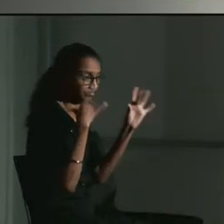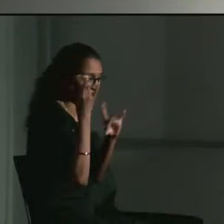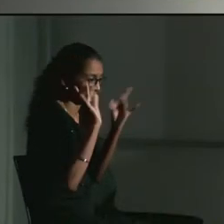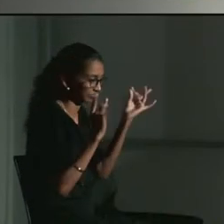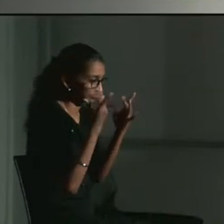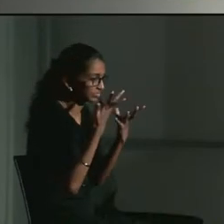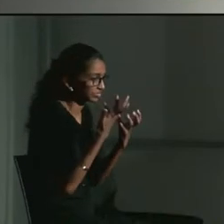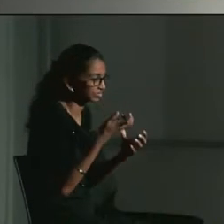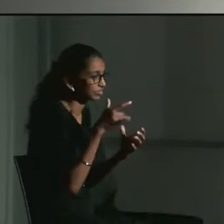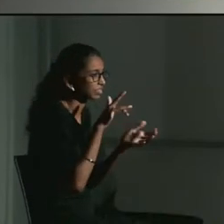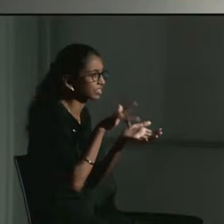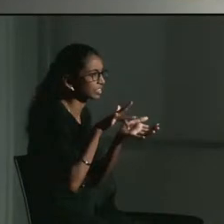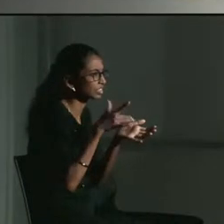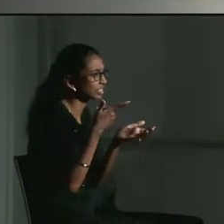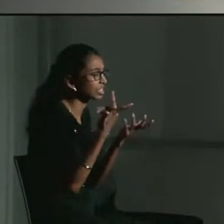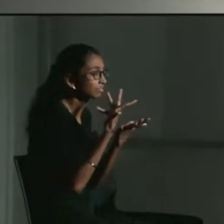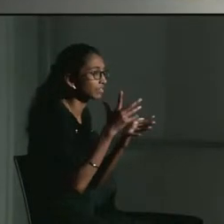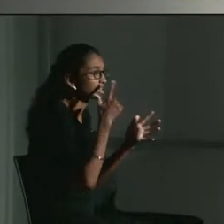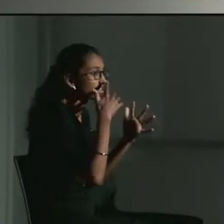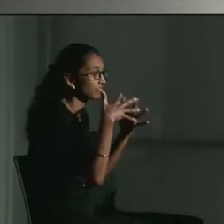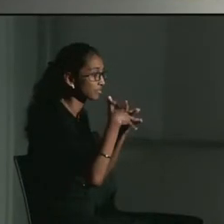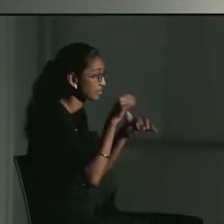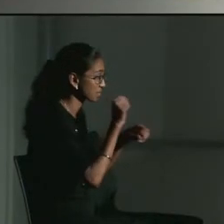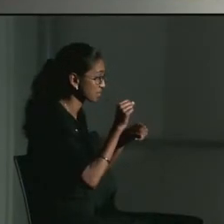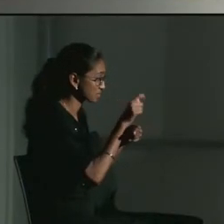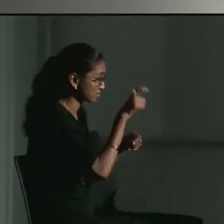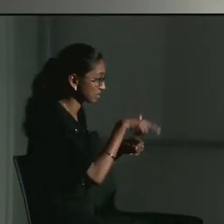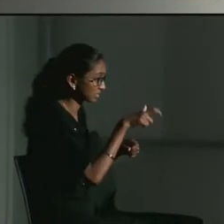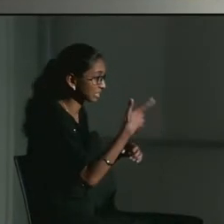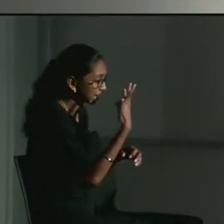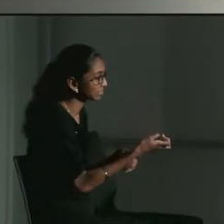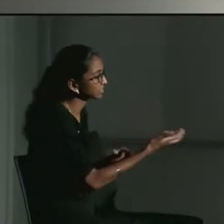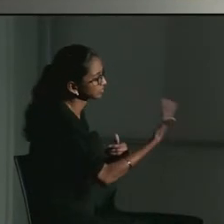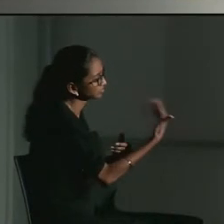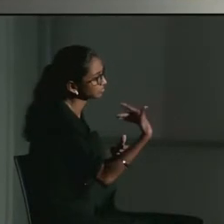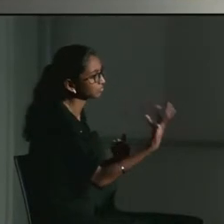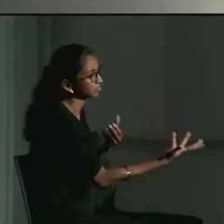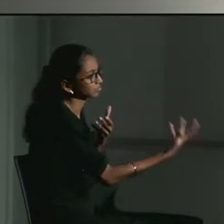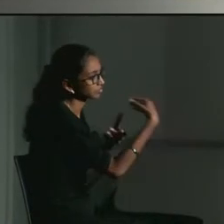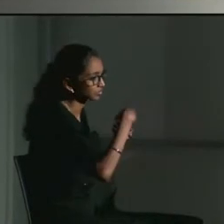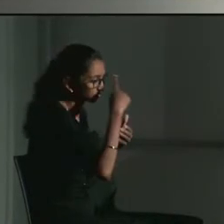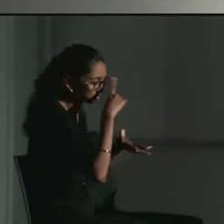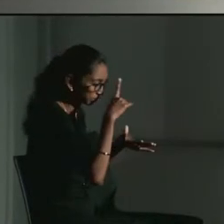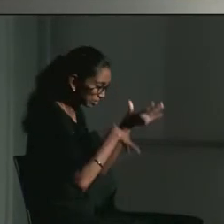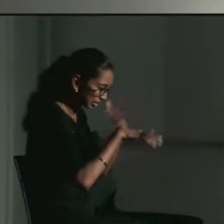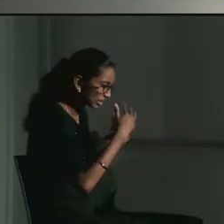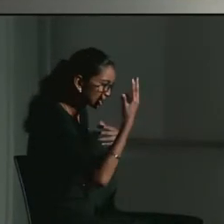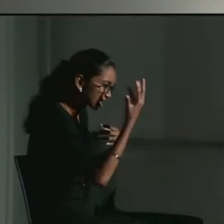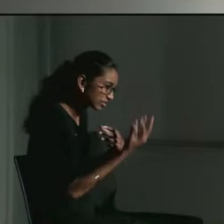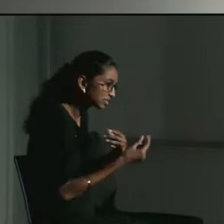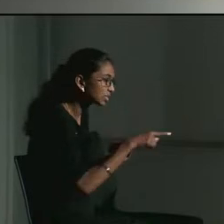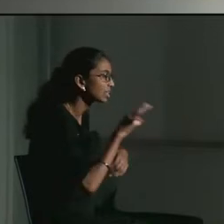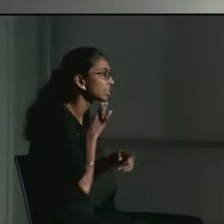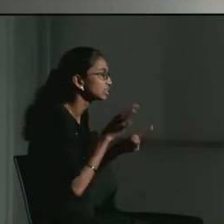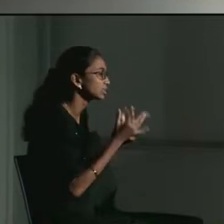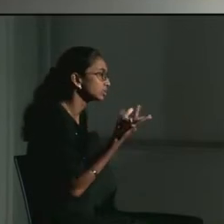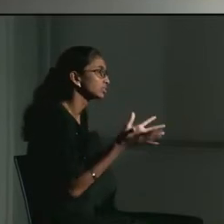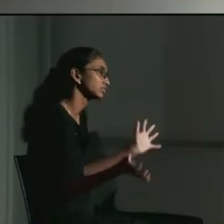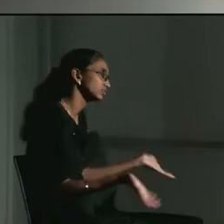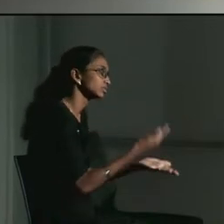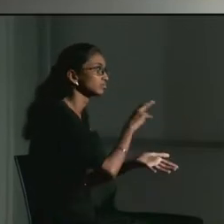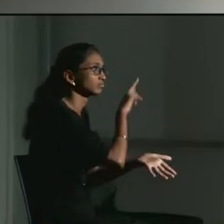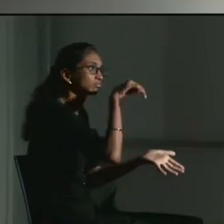of brought together various women workers to just plan an evening and do whatever it is that they wanted to do on